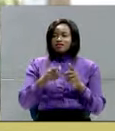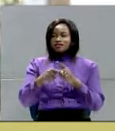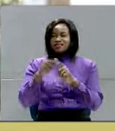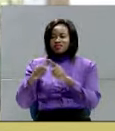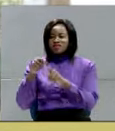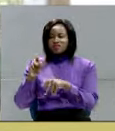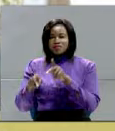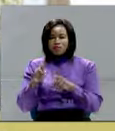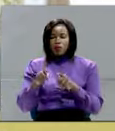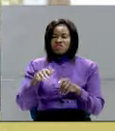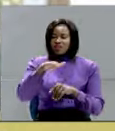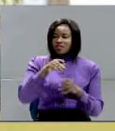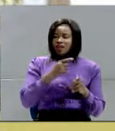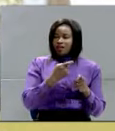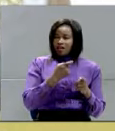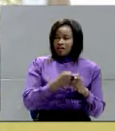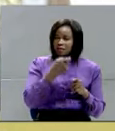in Kampala area especially.